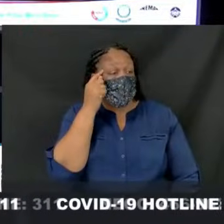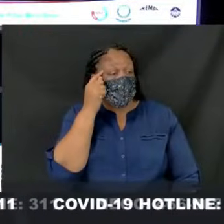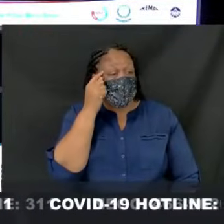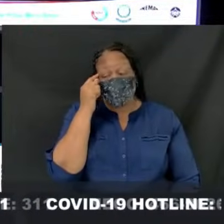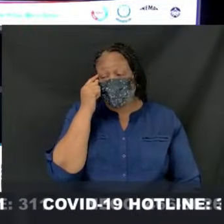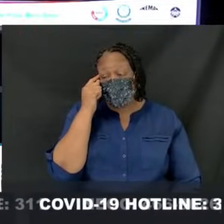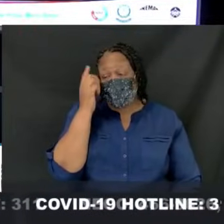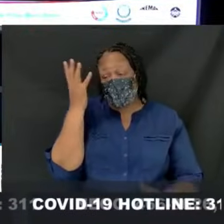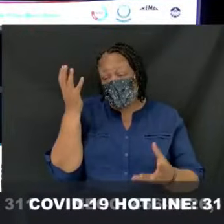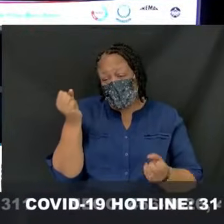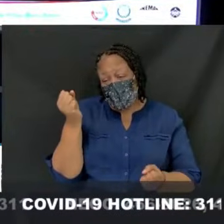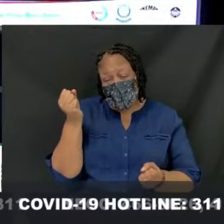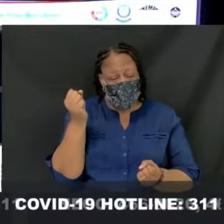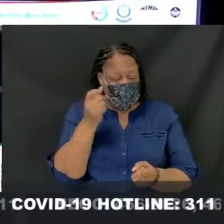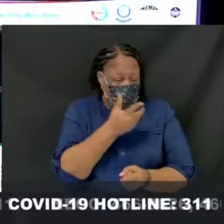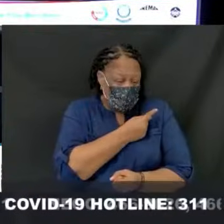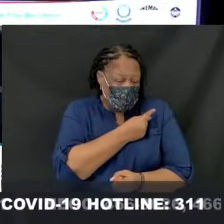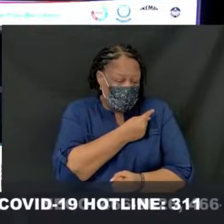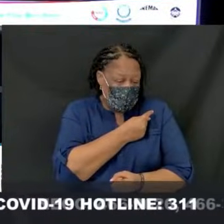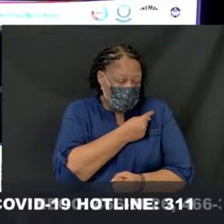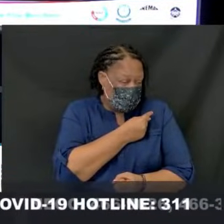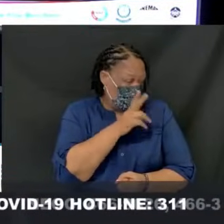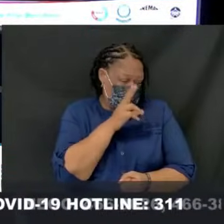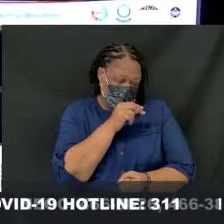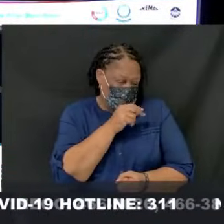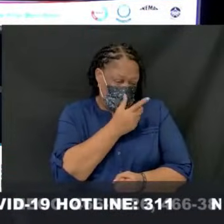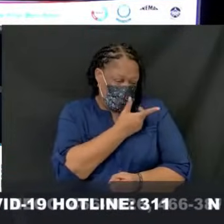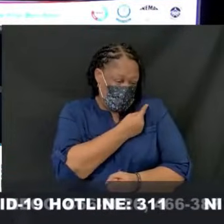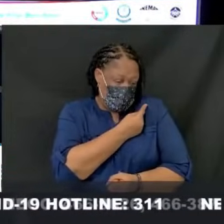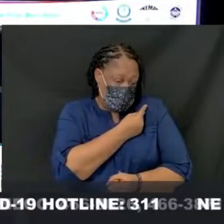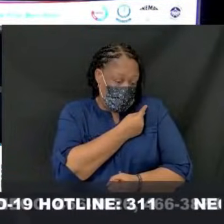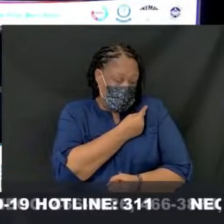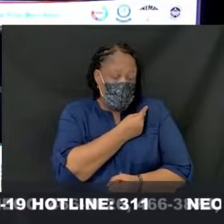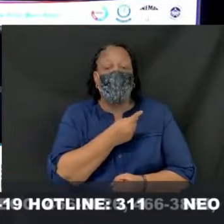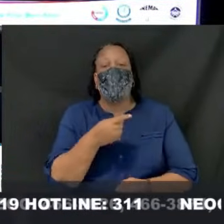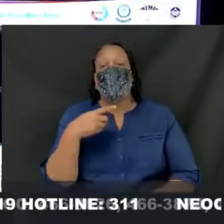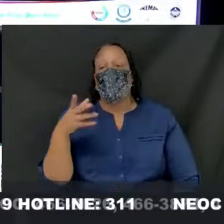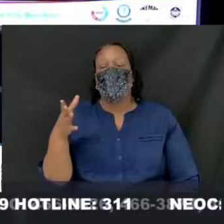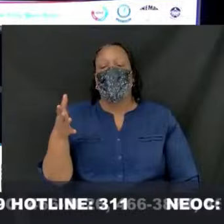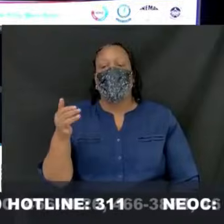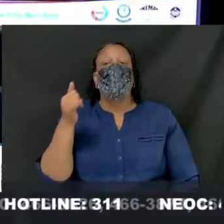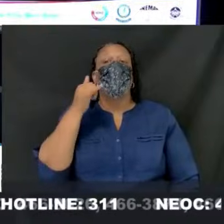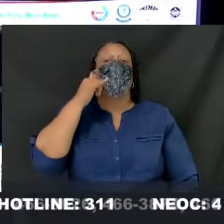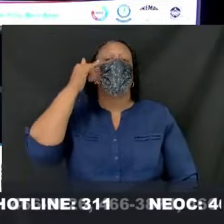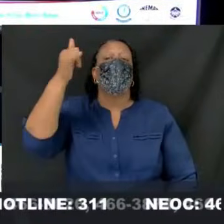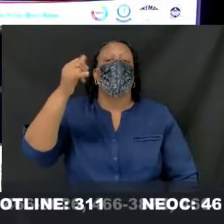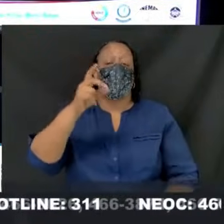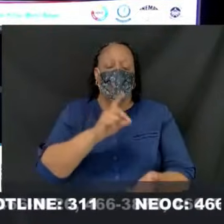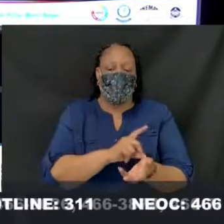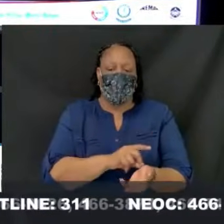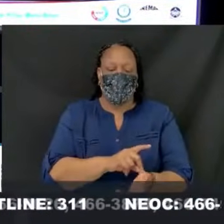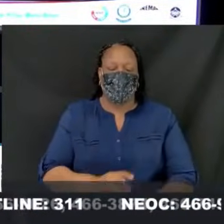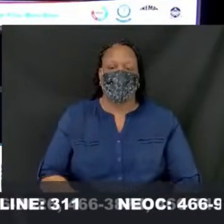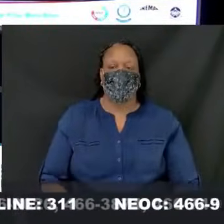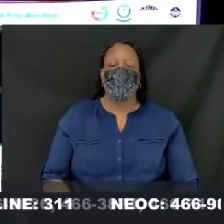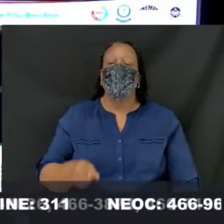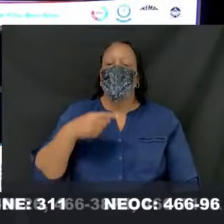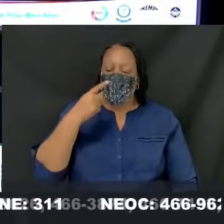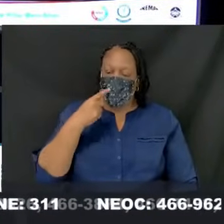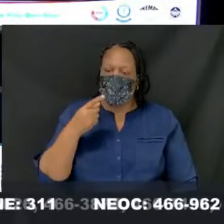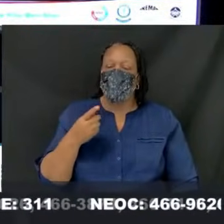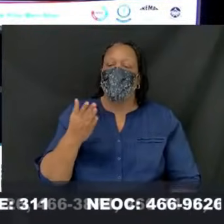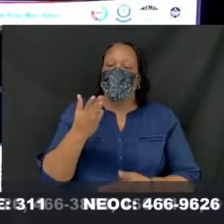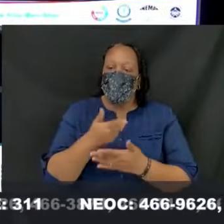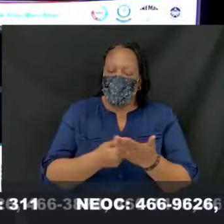accepting the vaccine to continue to do your research. Call Dr. Wilkinson. He will answer you anytime. And he will provide you with